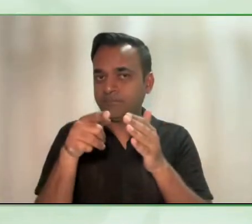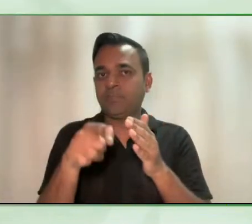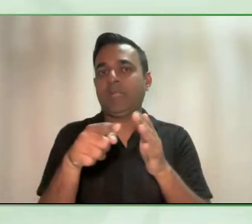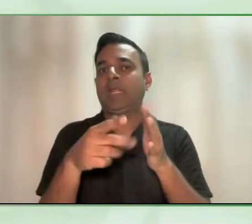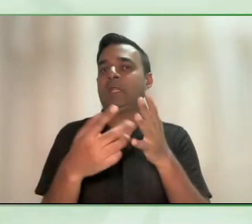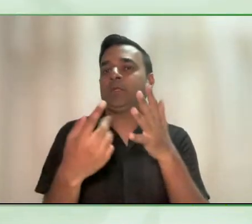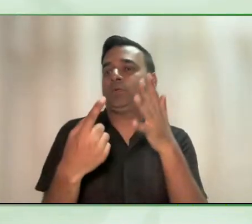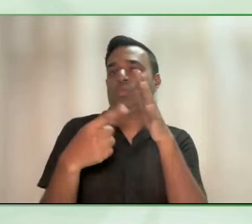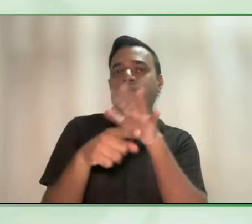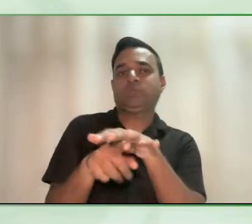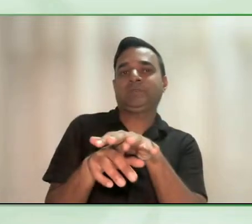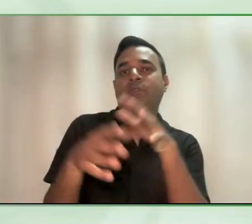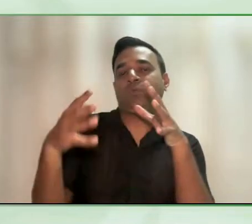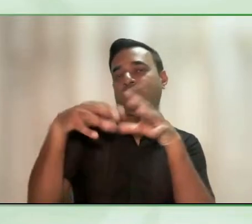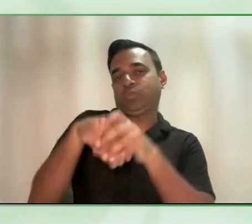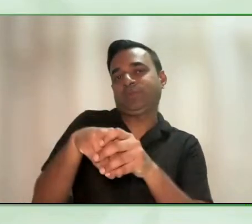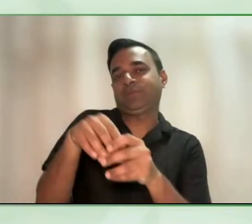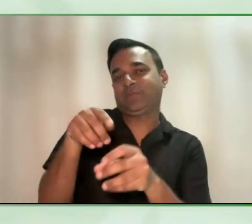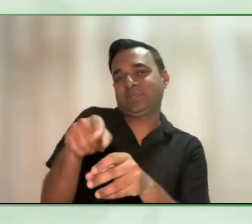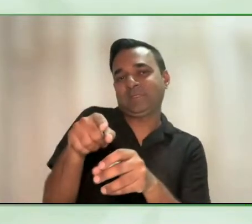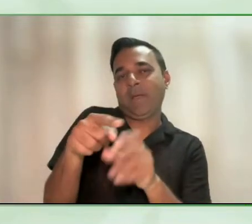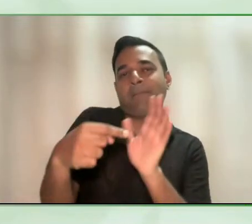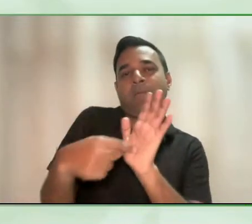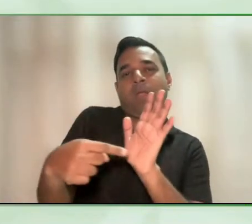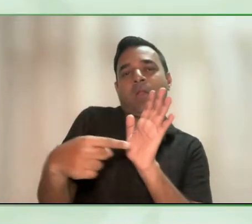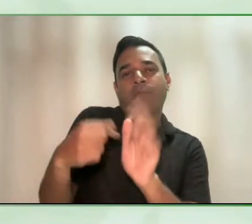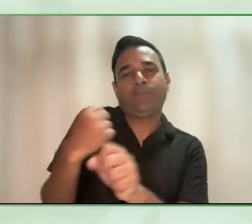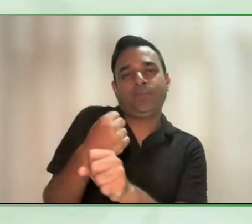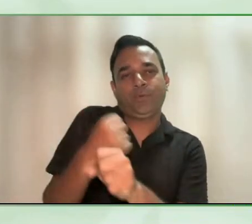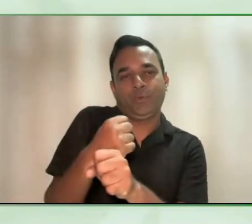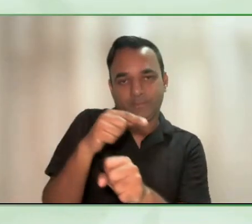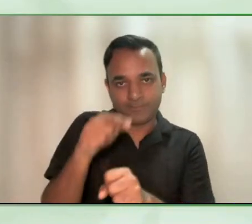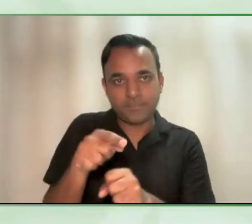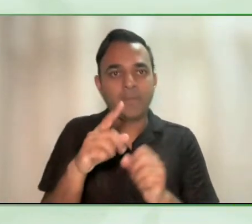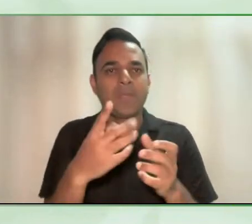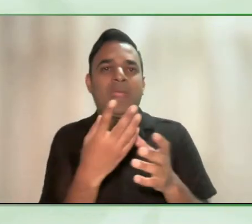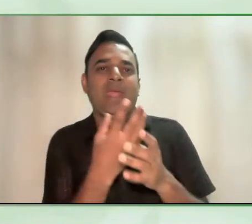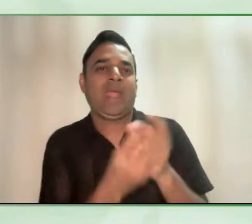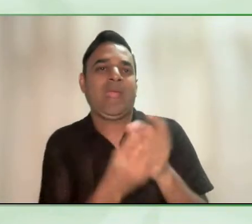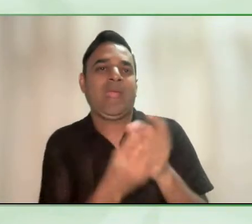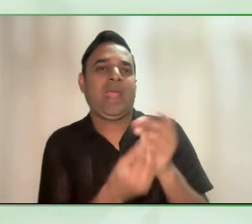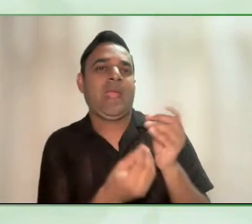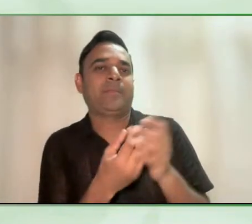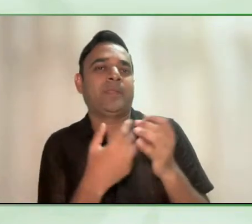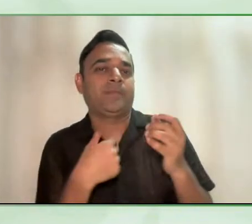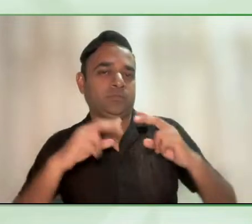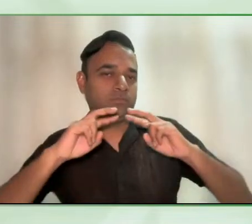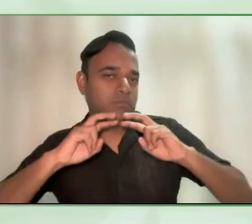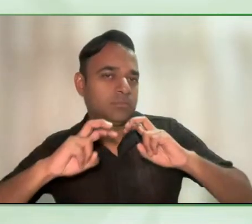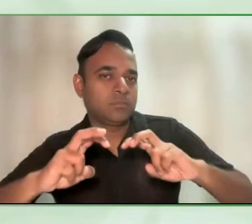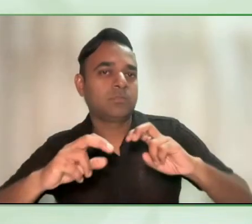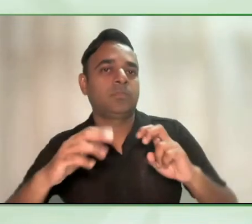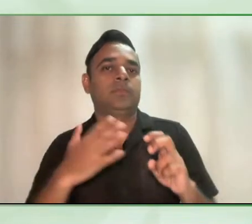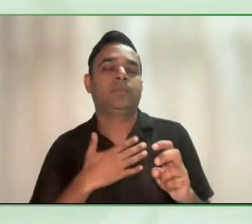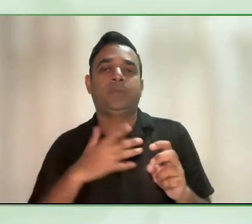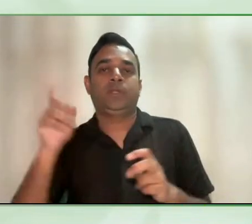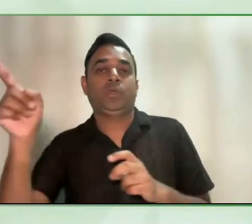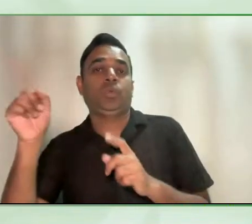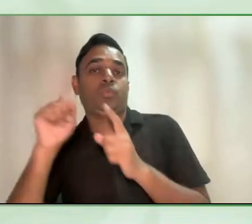to overcome a range of different barriers to work as artists. If I might just add one